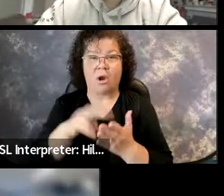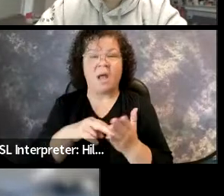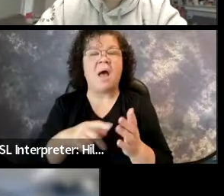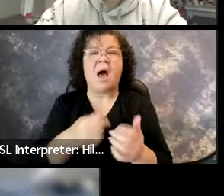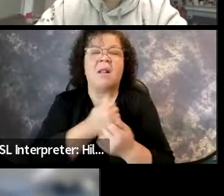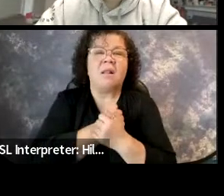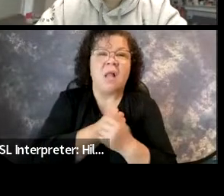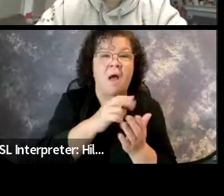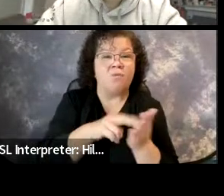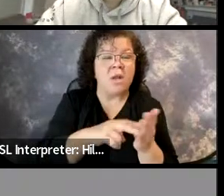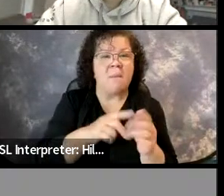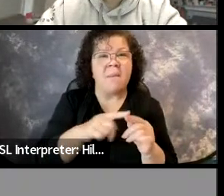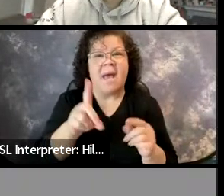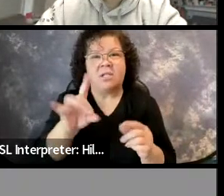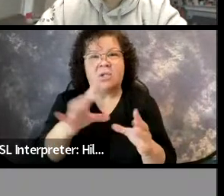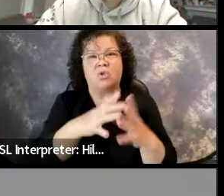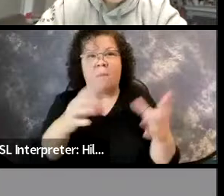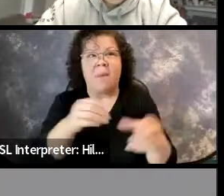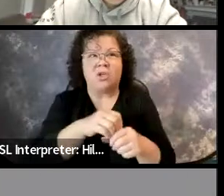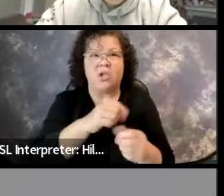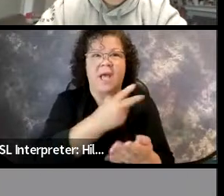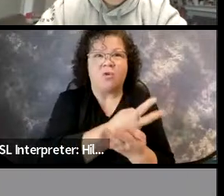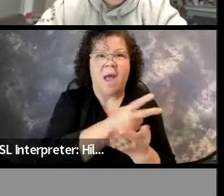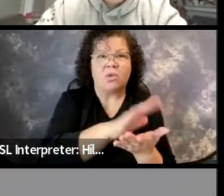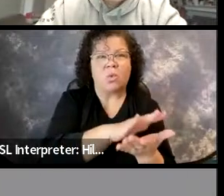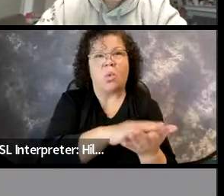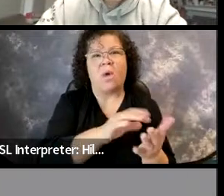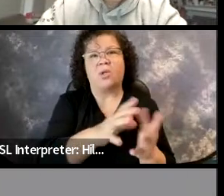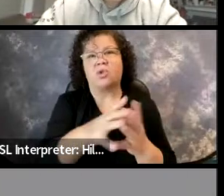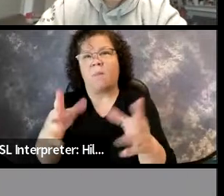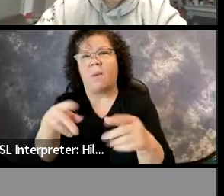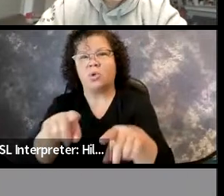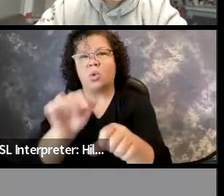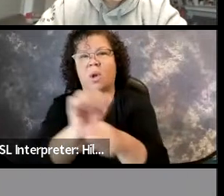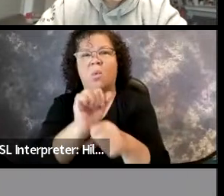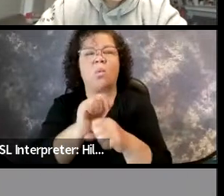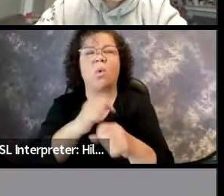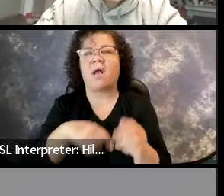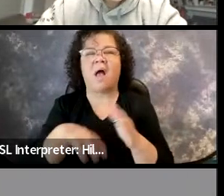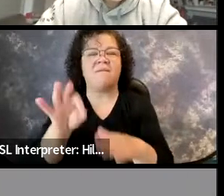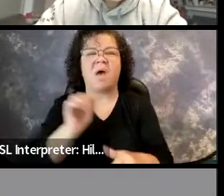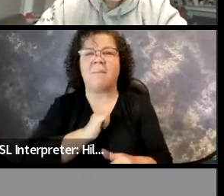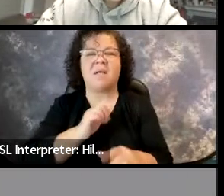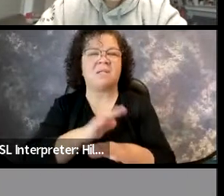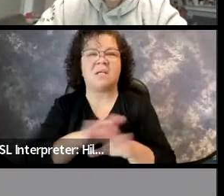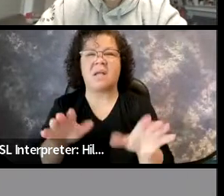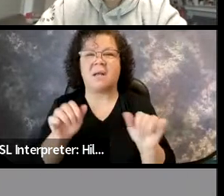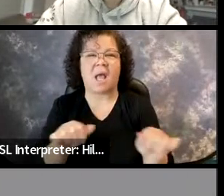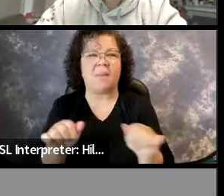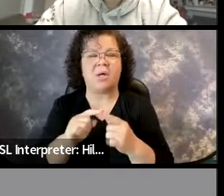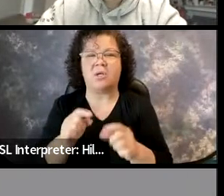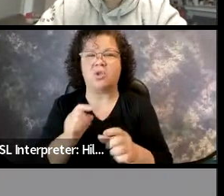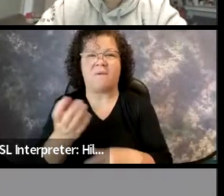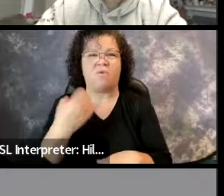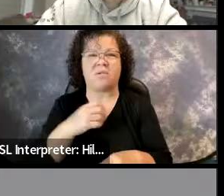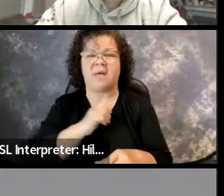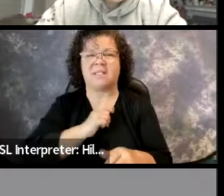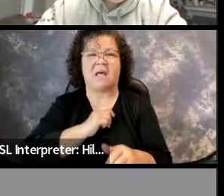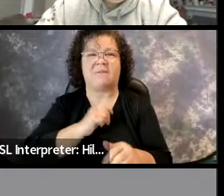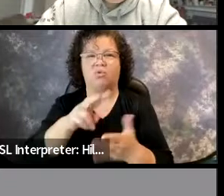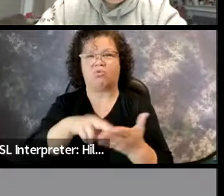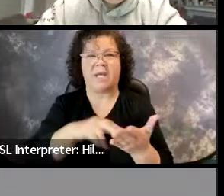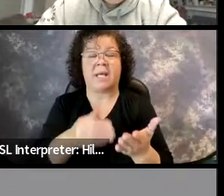do so much of it in grad school. I do so much of it at work that I just find myself not able to make myself do it. So Audible